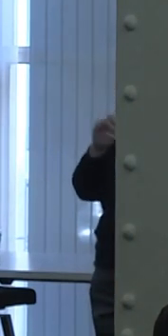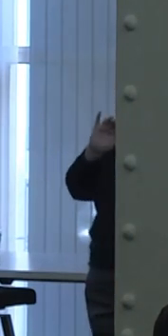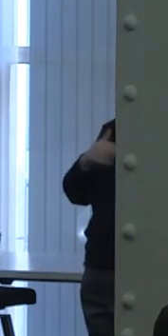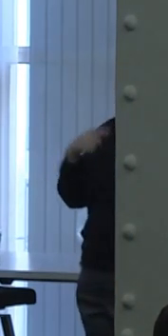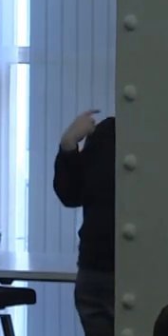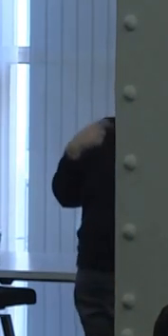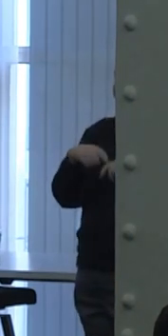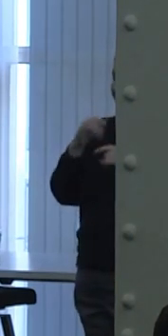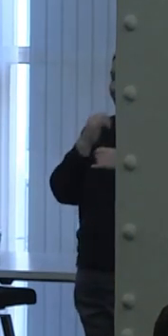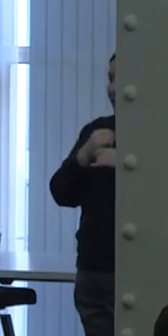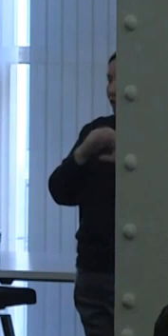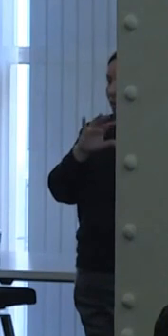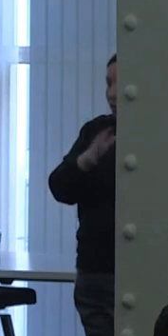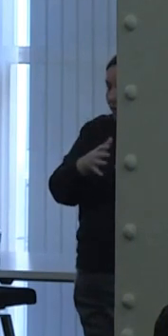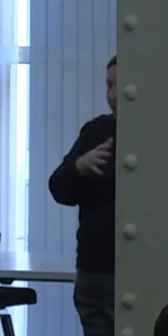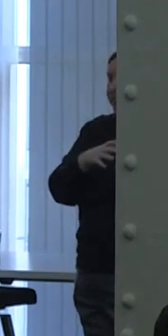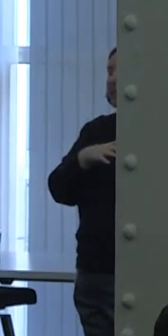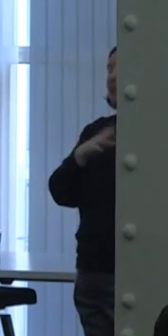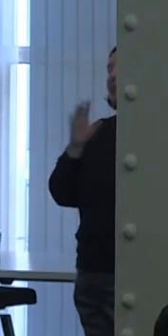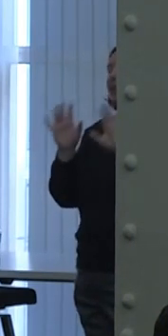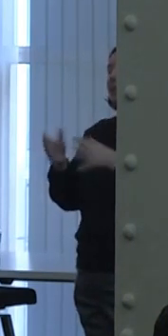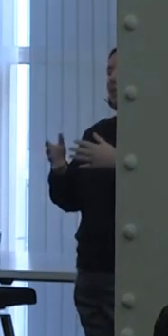Hispanic institutions and